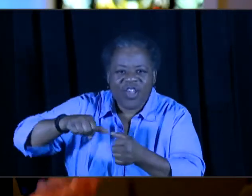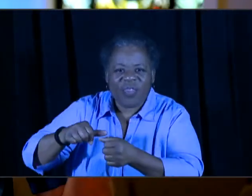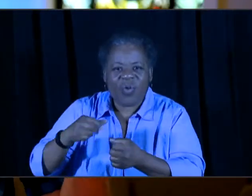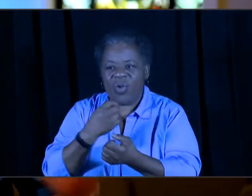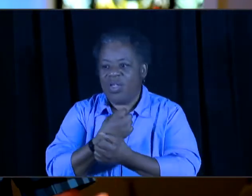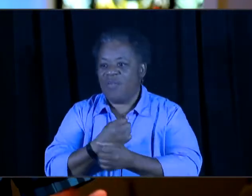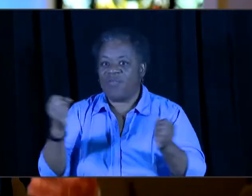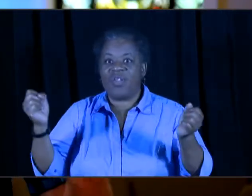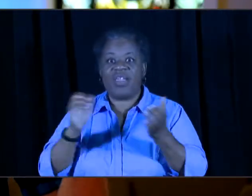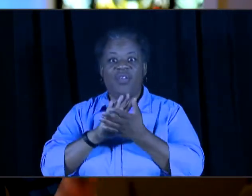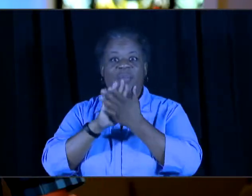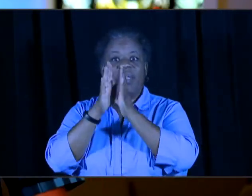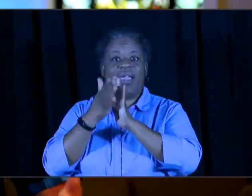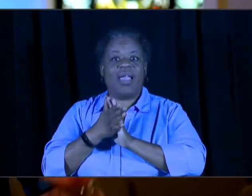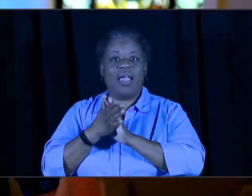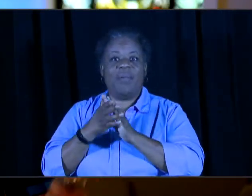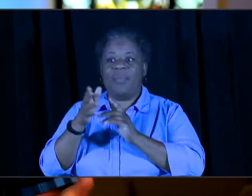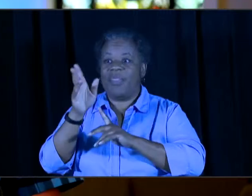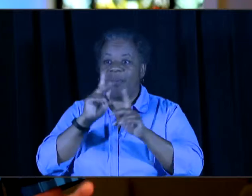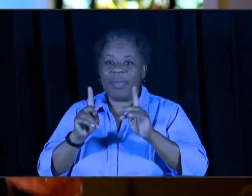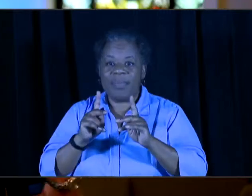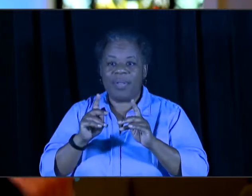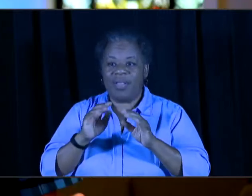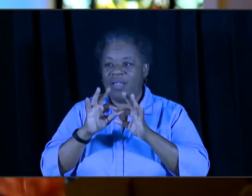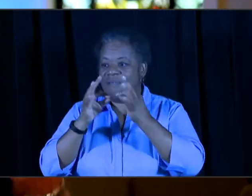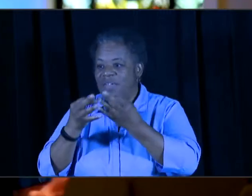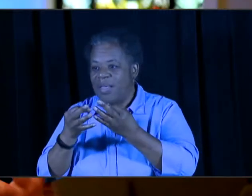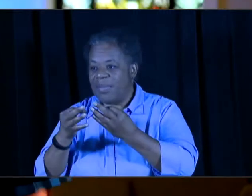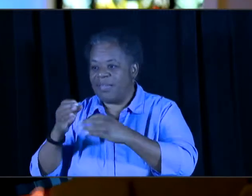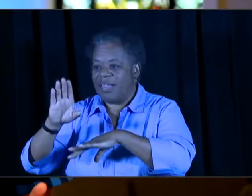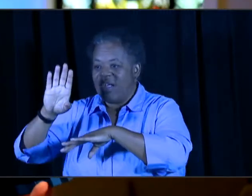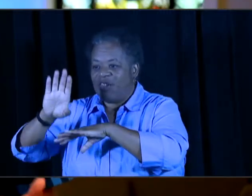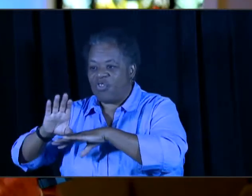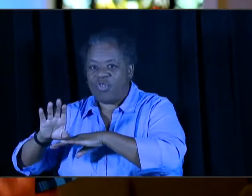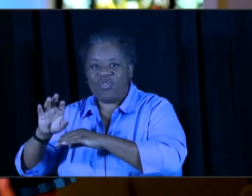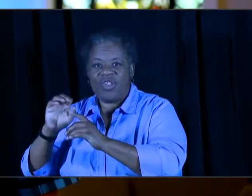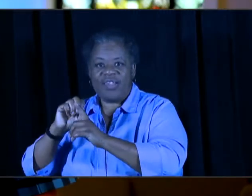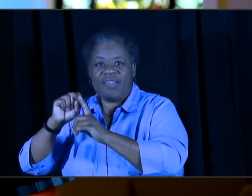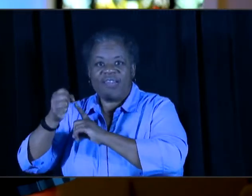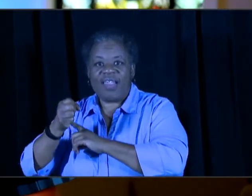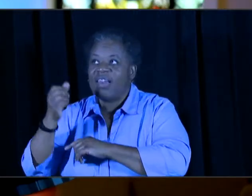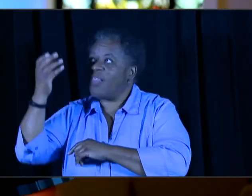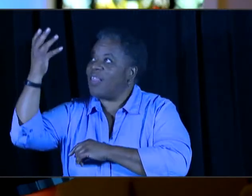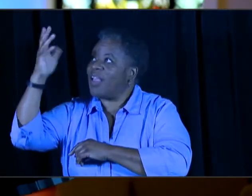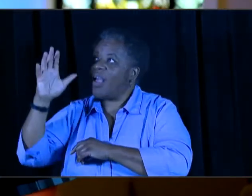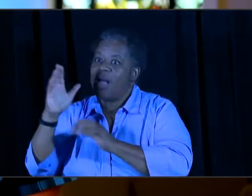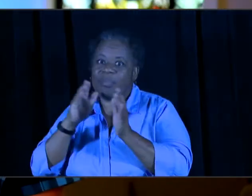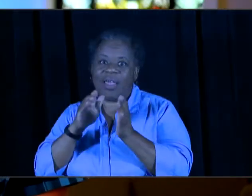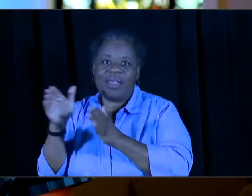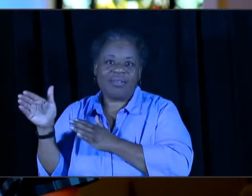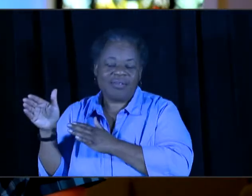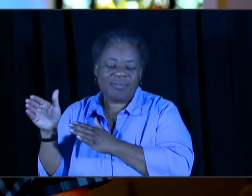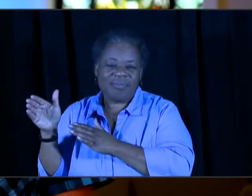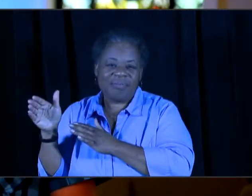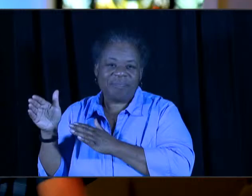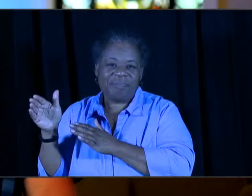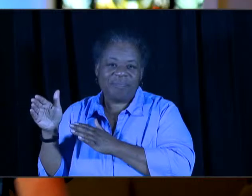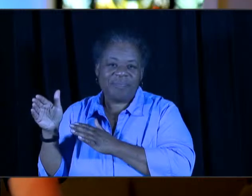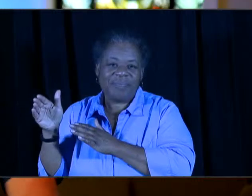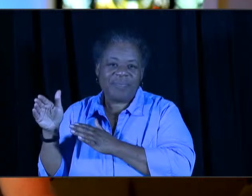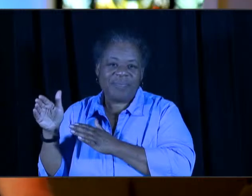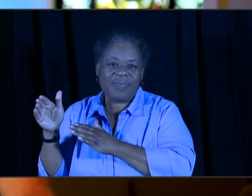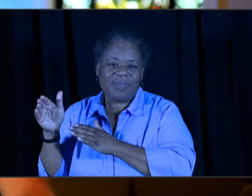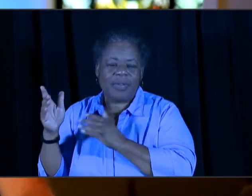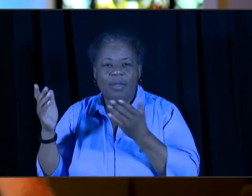begin becoming the people and the families and the church and even the society that God intends us to be. Is